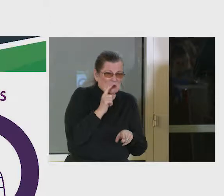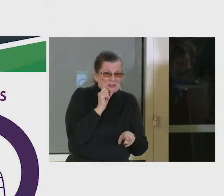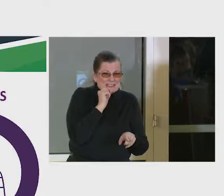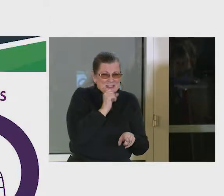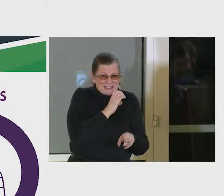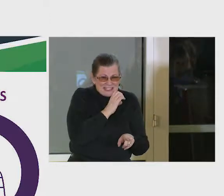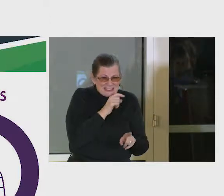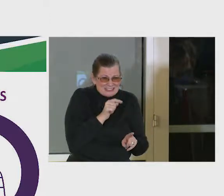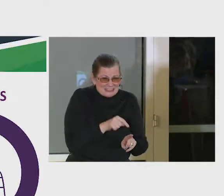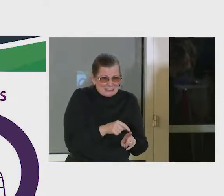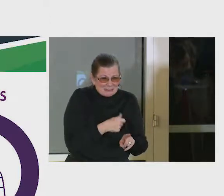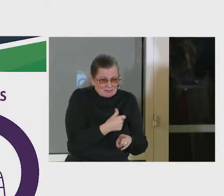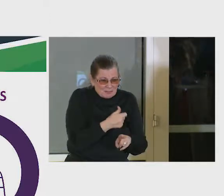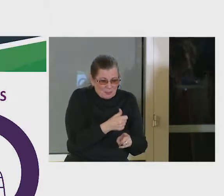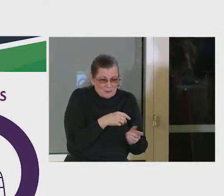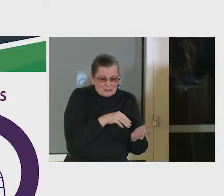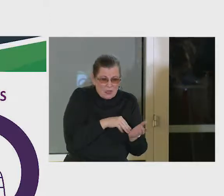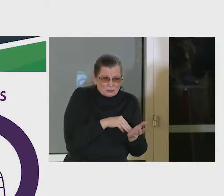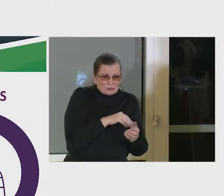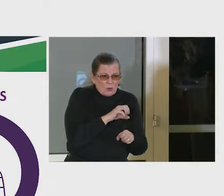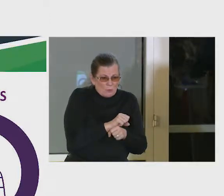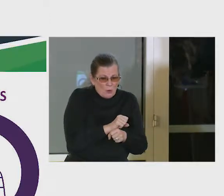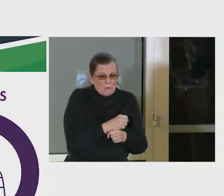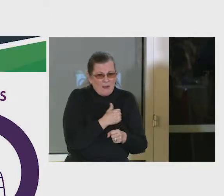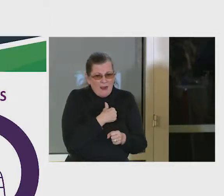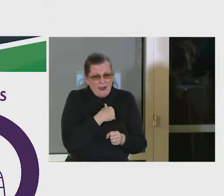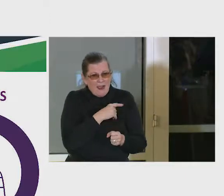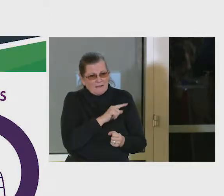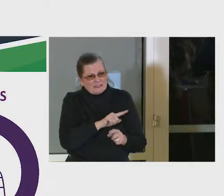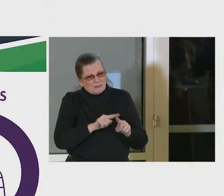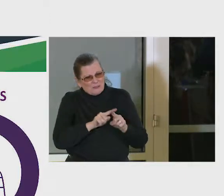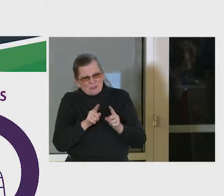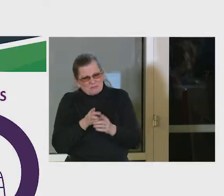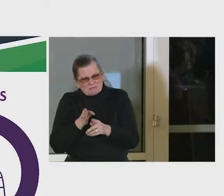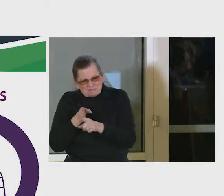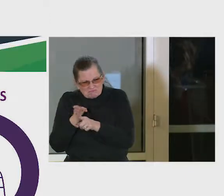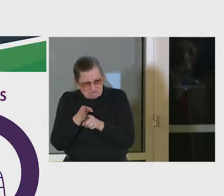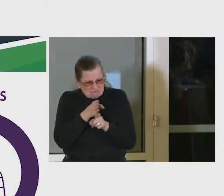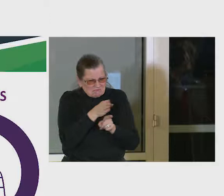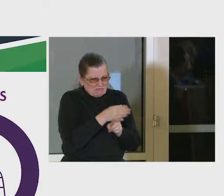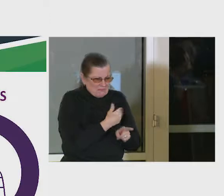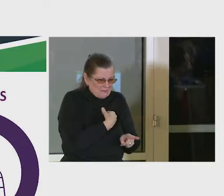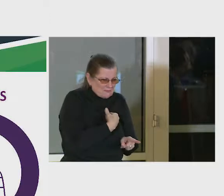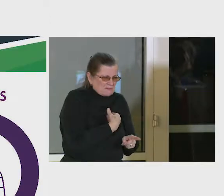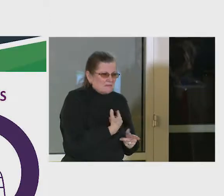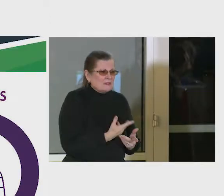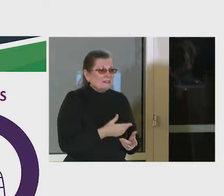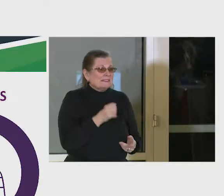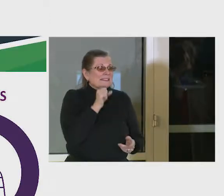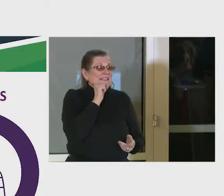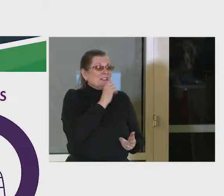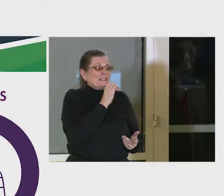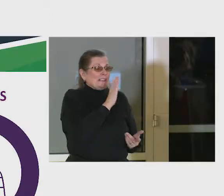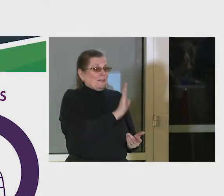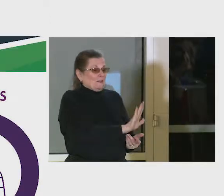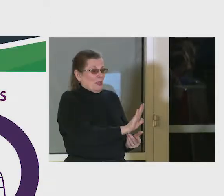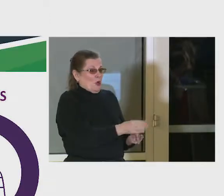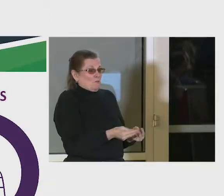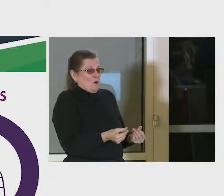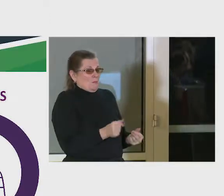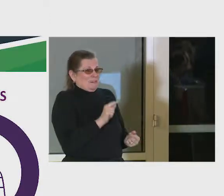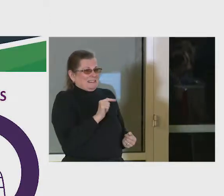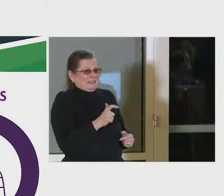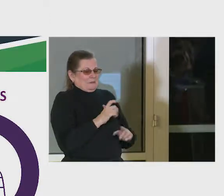doctor's visits. And we've been able to cut in half how much a senior's property taxes can go up each